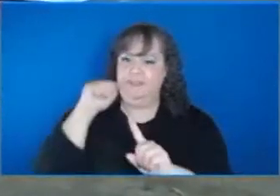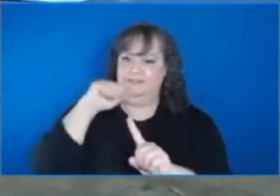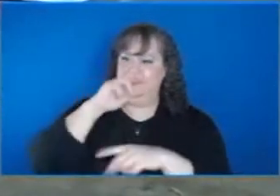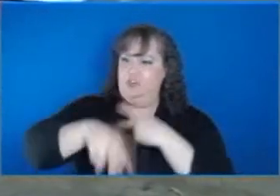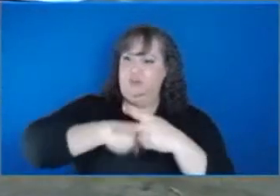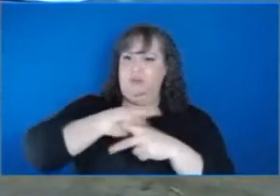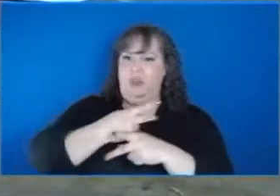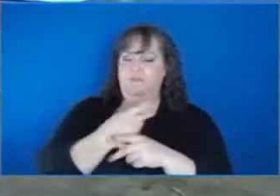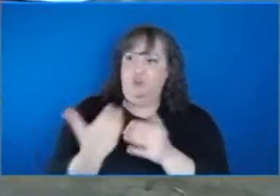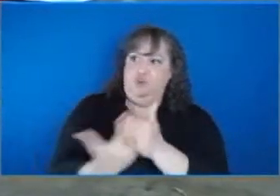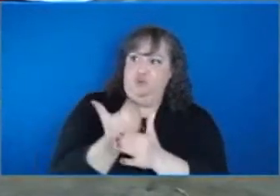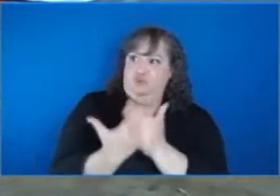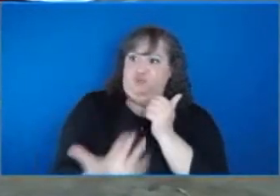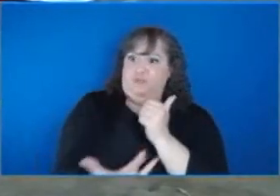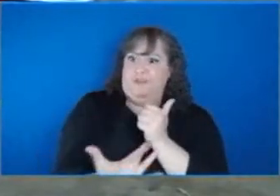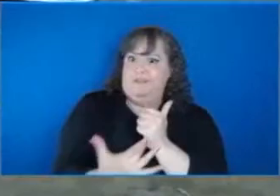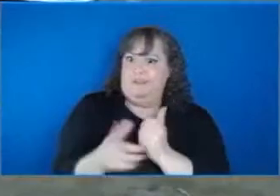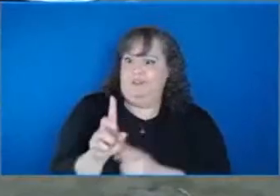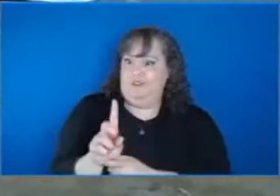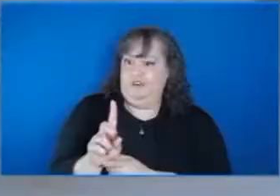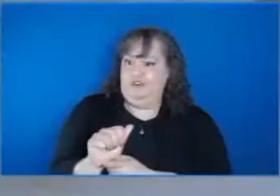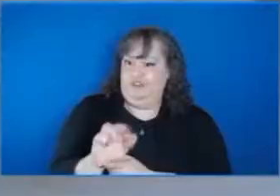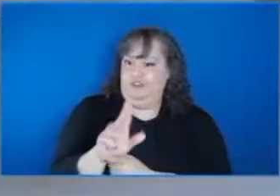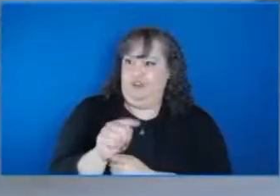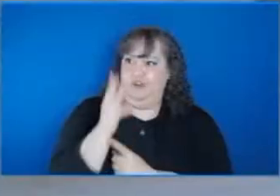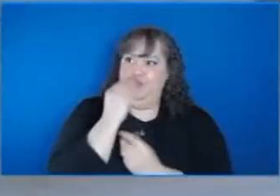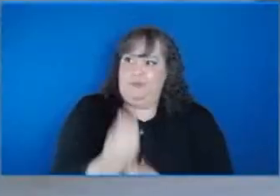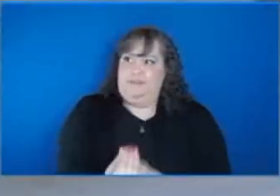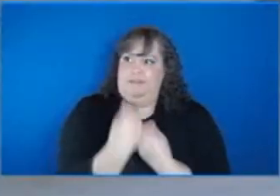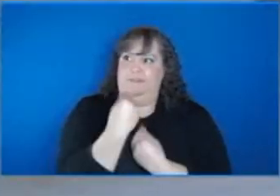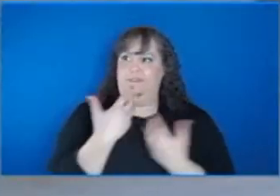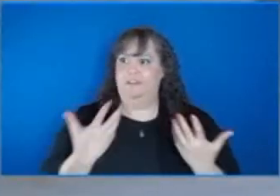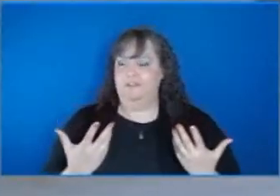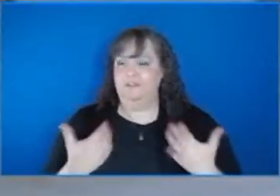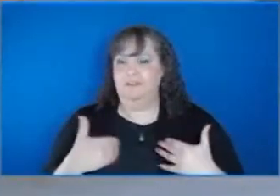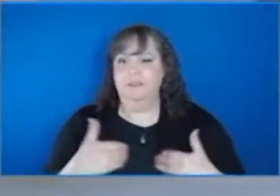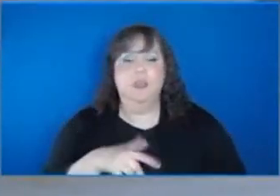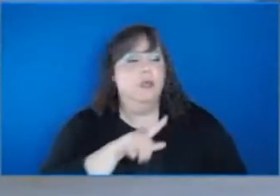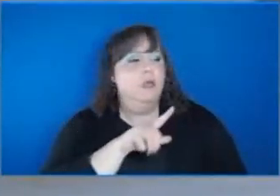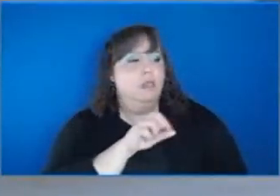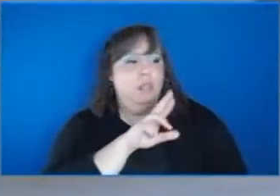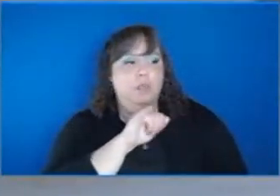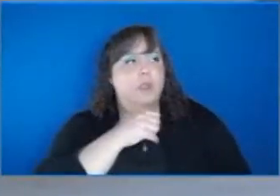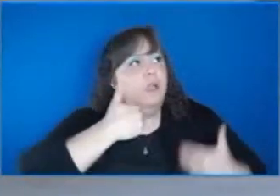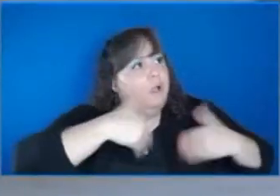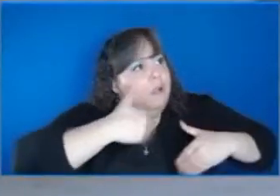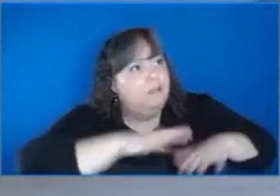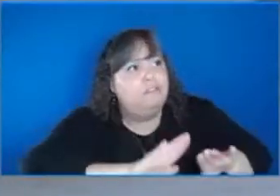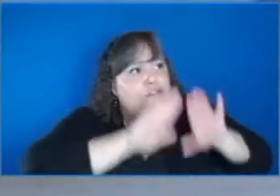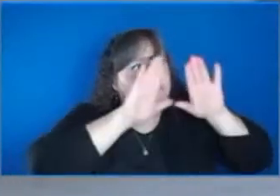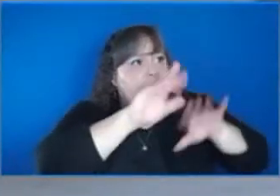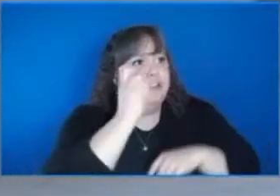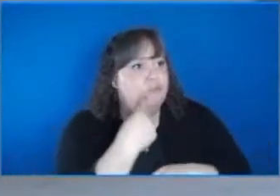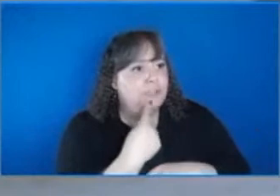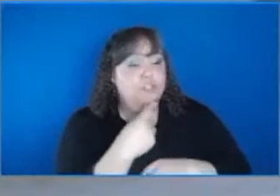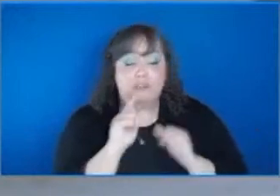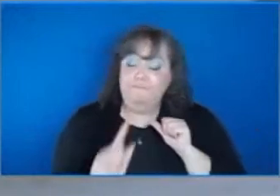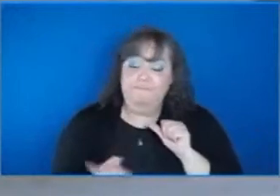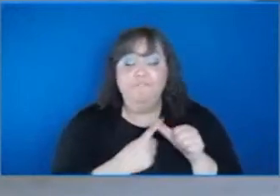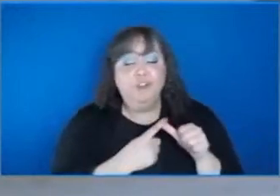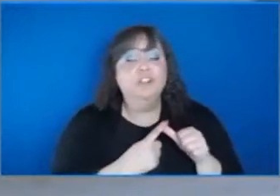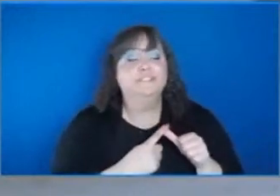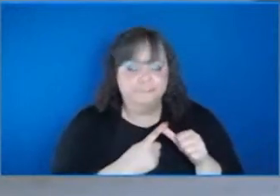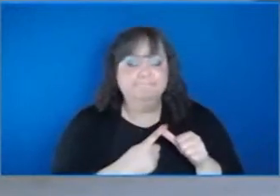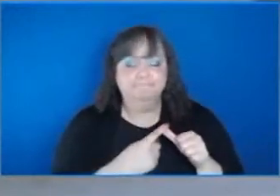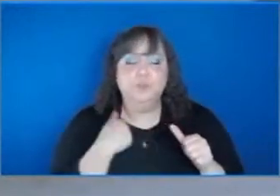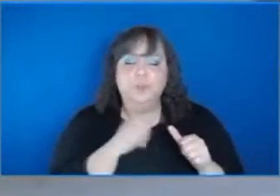to give us? Great question. So the first step, of course, as Nancy has said, is that we need to assess